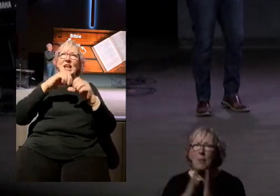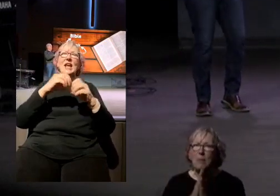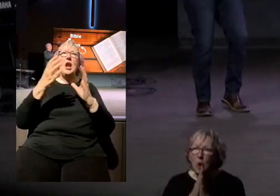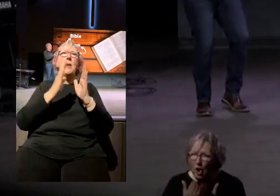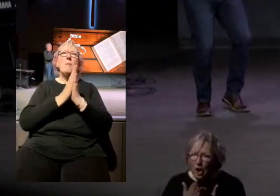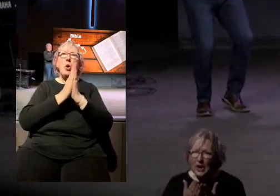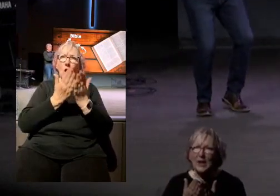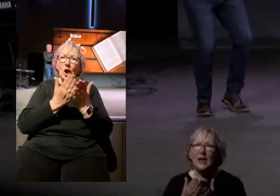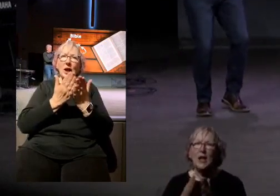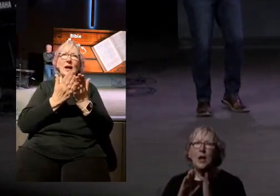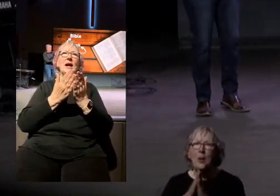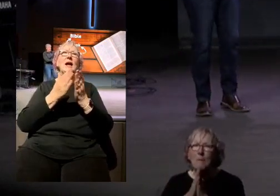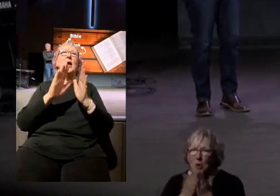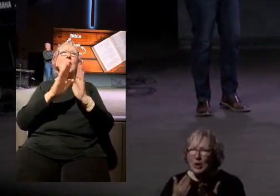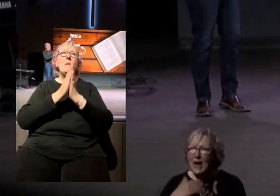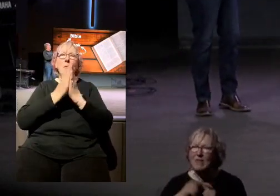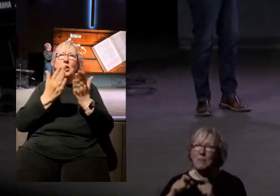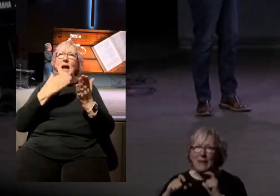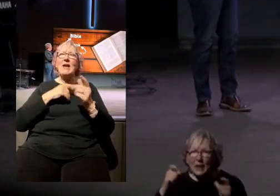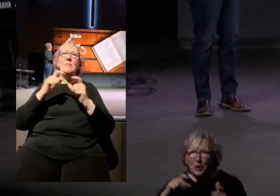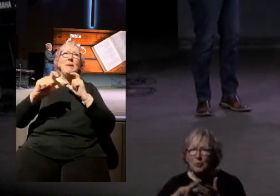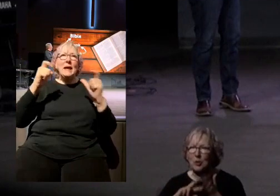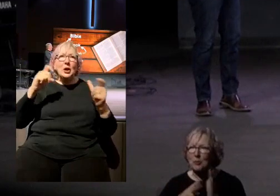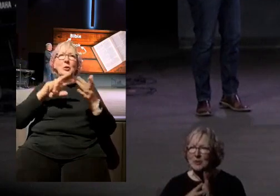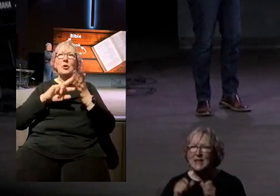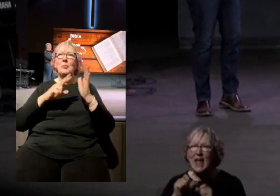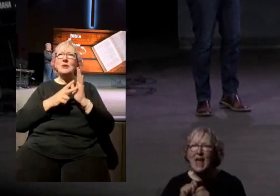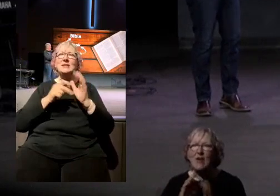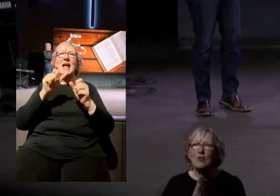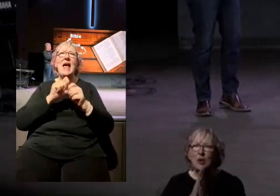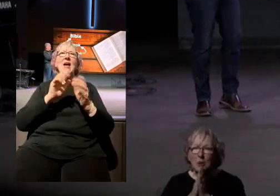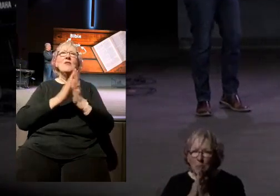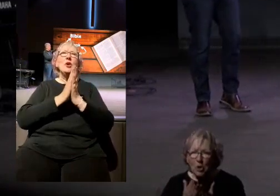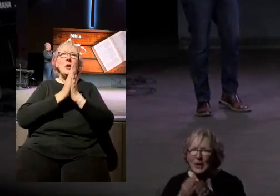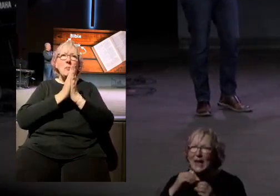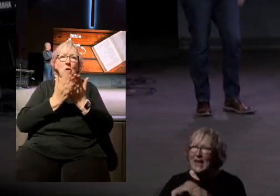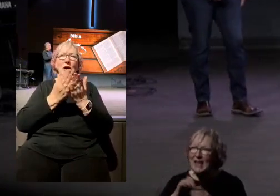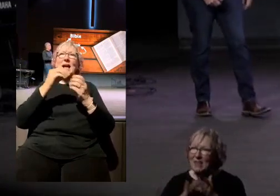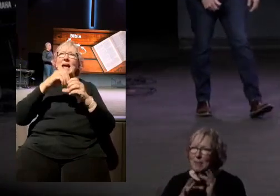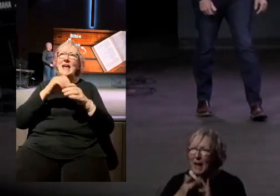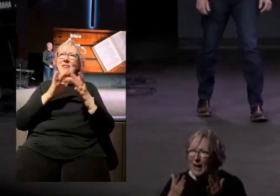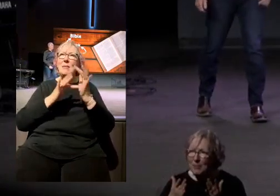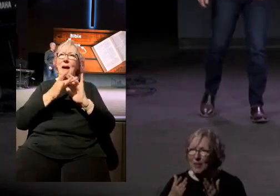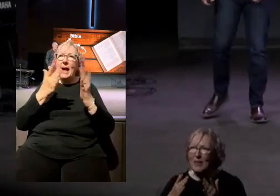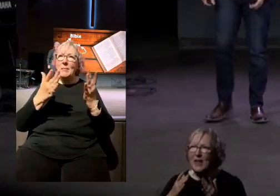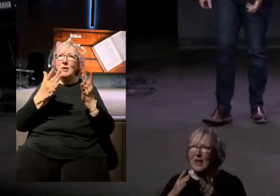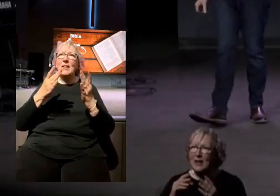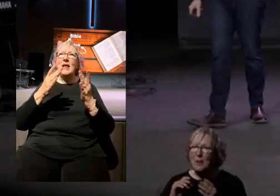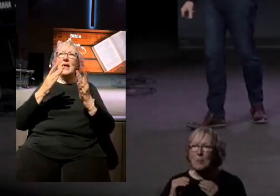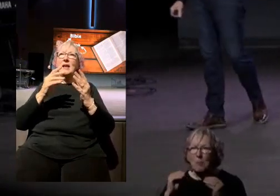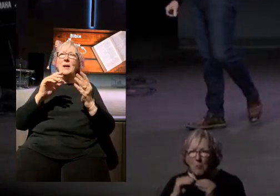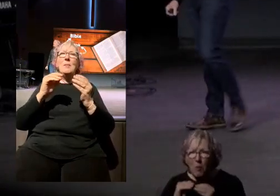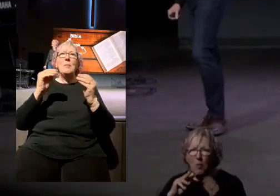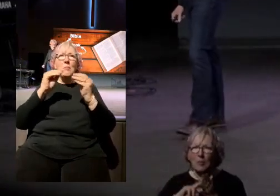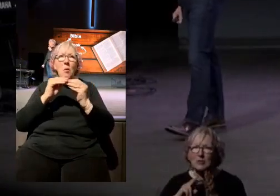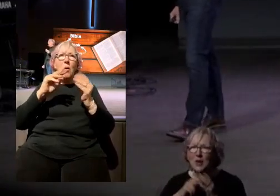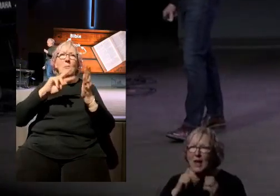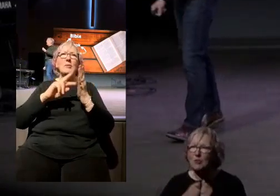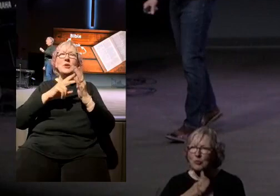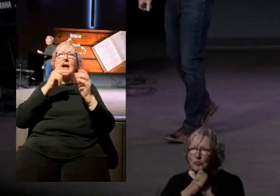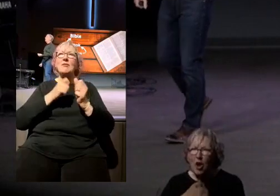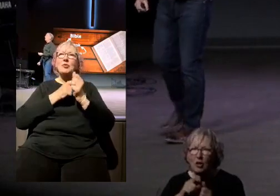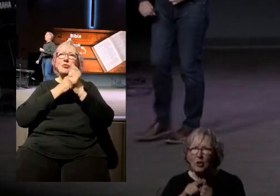even bigger purpose. And then every book is in the Bible serving its own unique purpose. And you have to follow that path